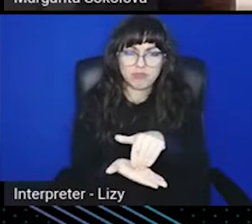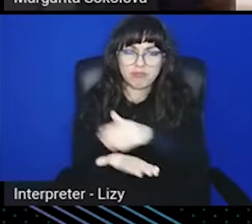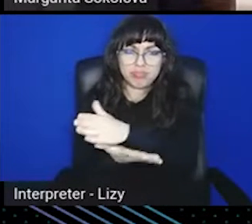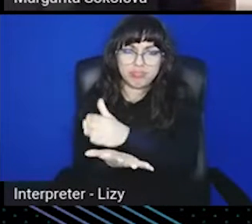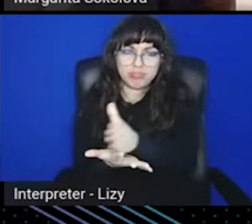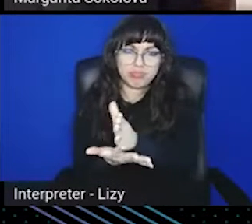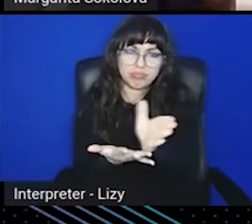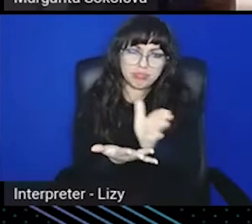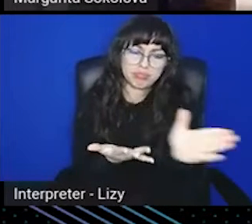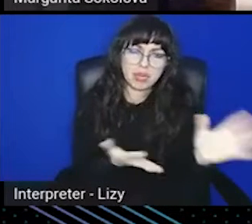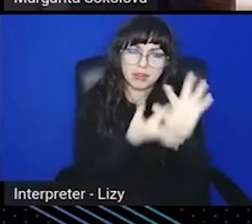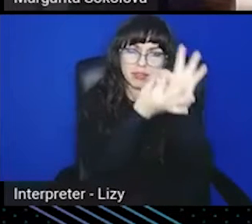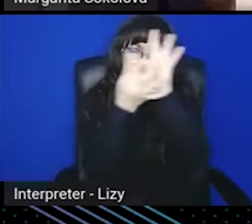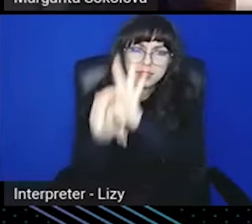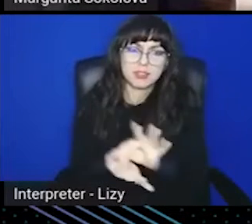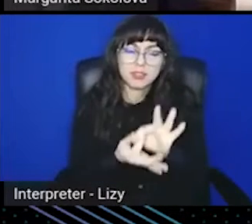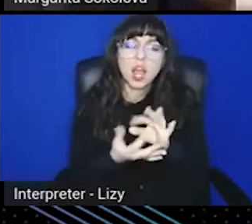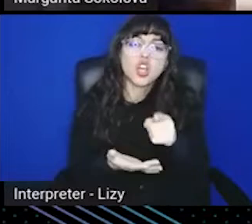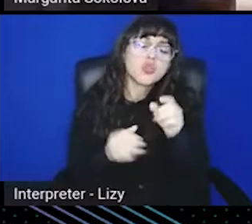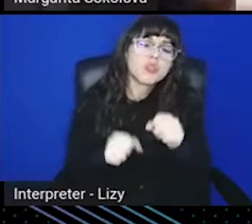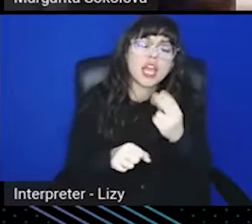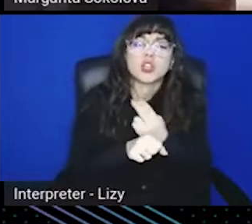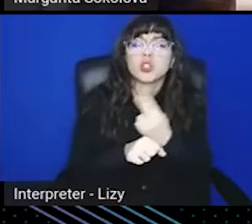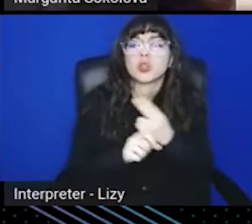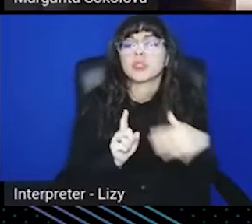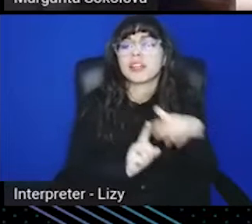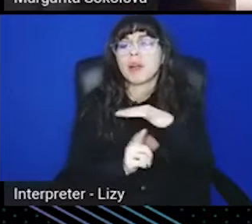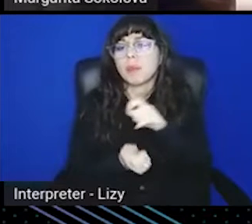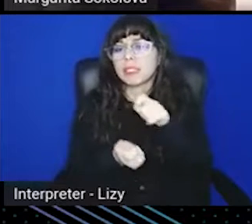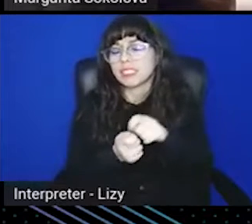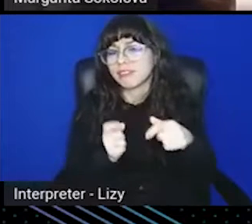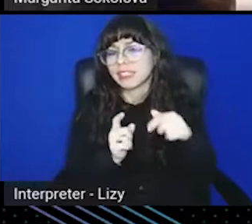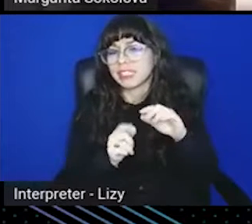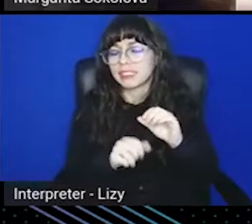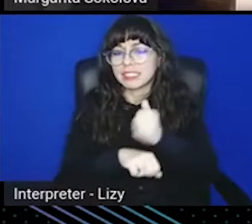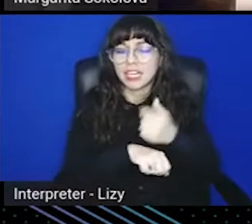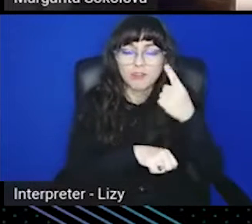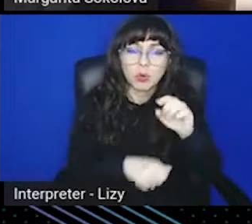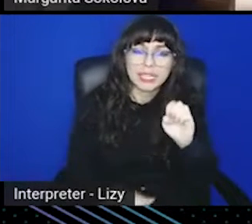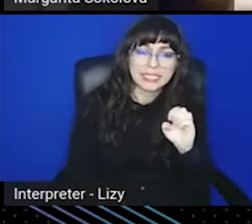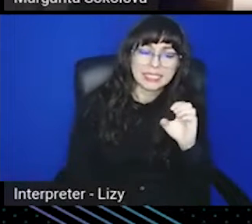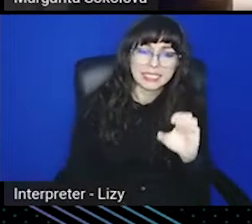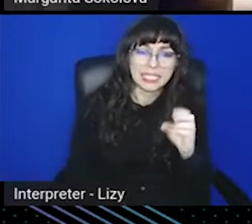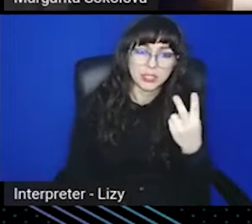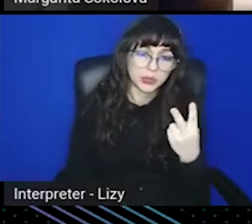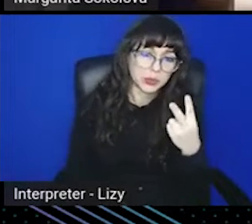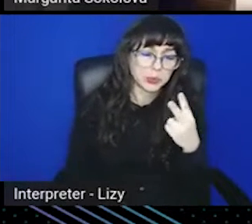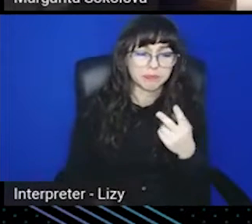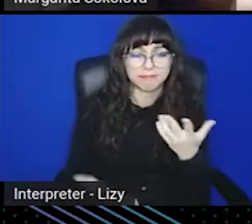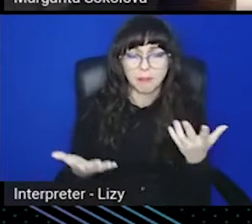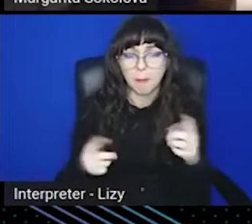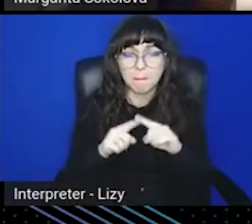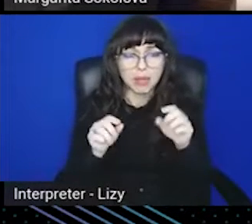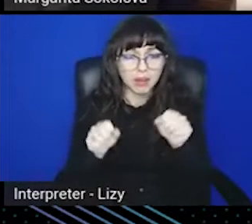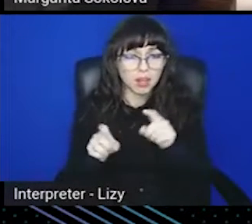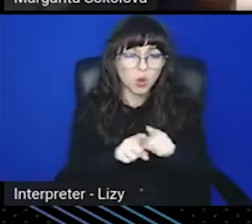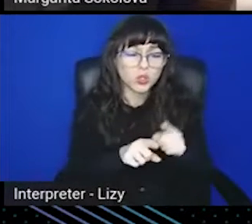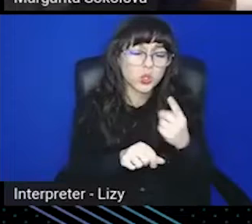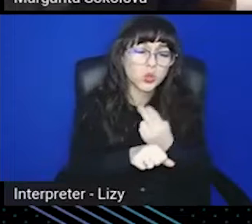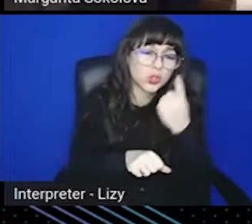use this for something like environment-specific settings for your EC2 instances, but you could also use it for